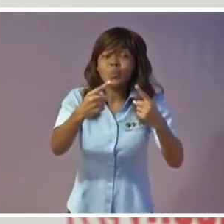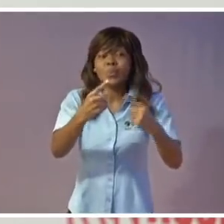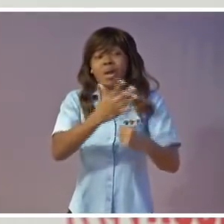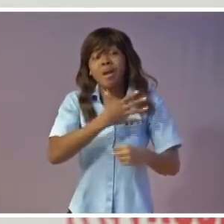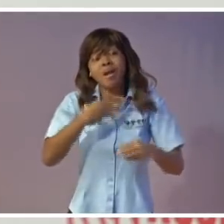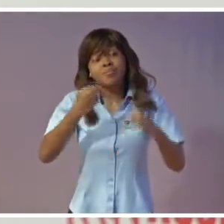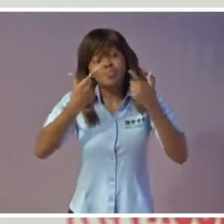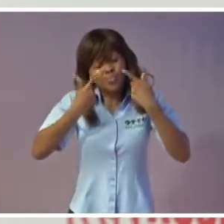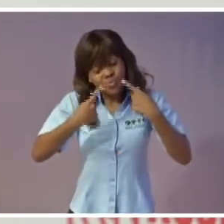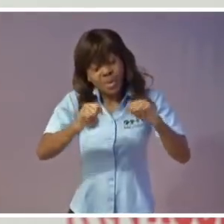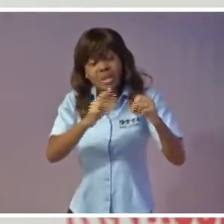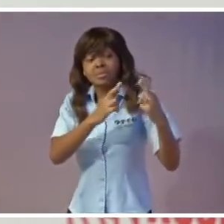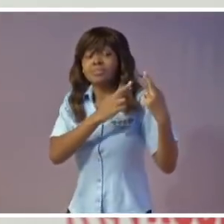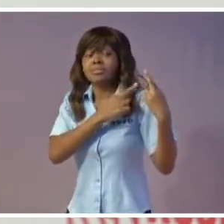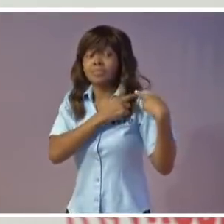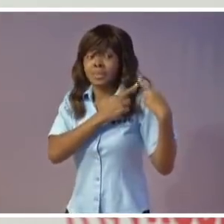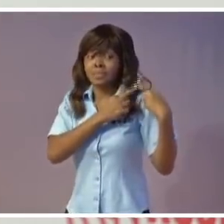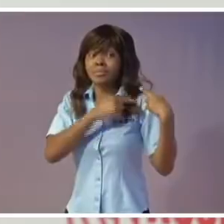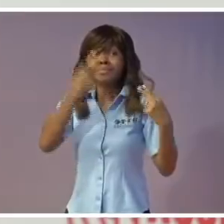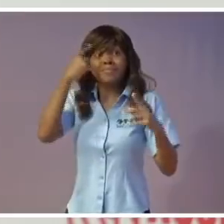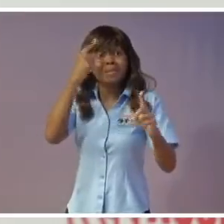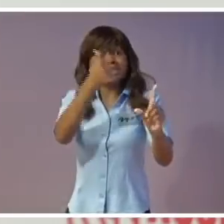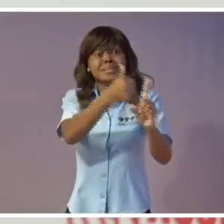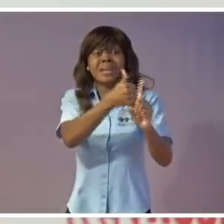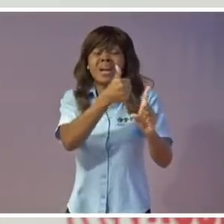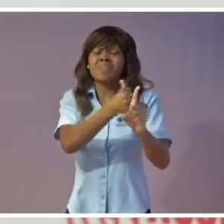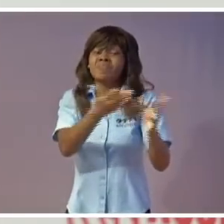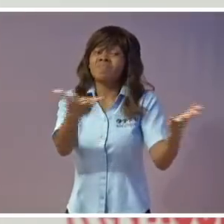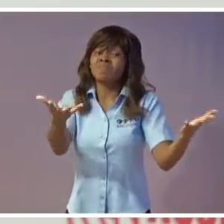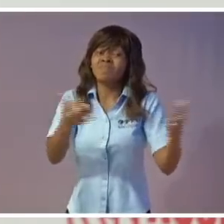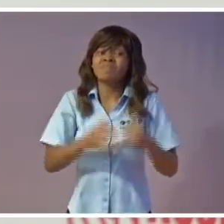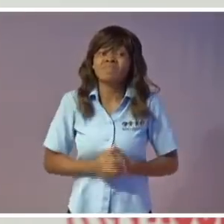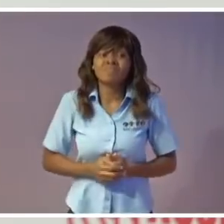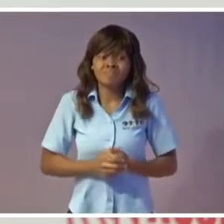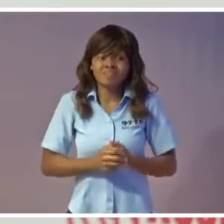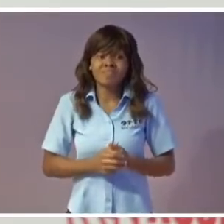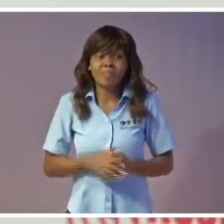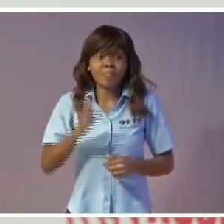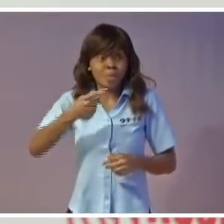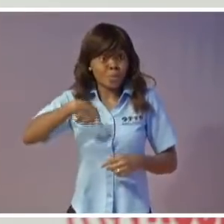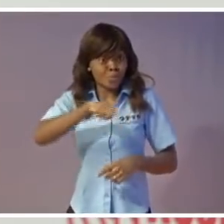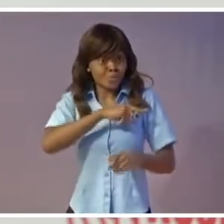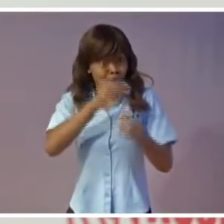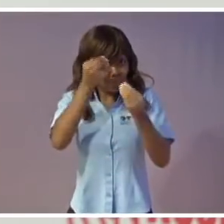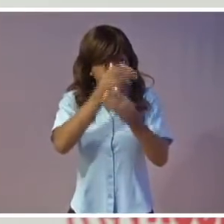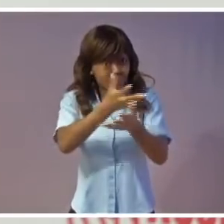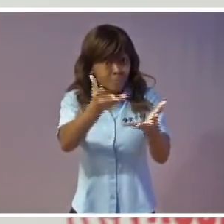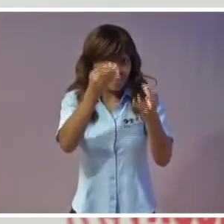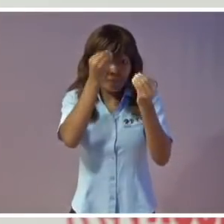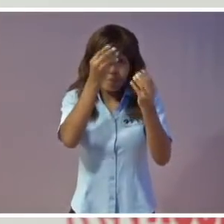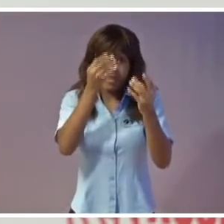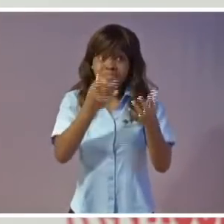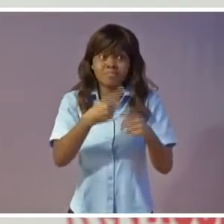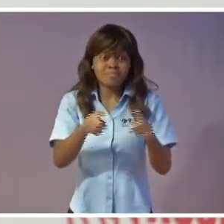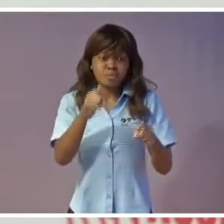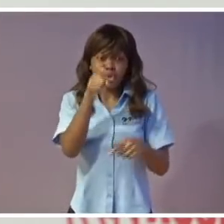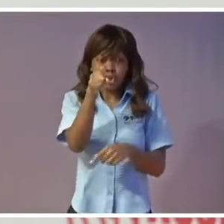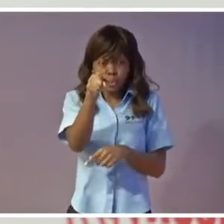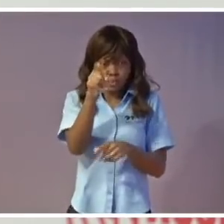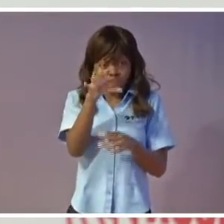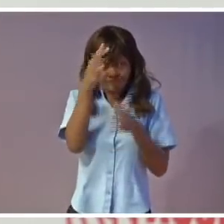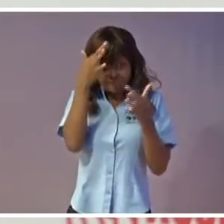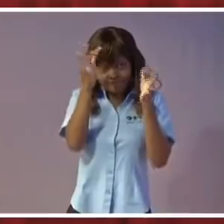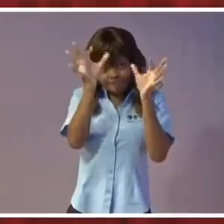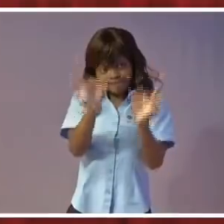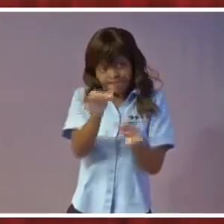responsibility, especially as per vaccination and the advice provided by the health team. Thank you very much. Thank you